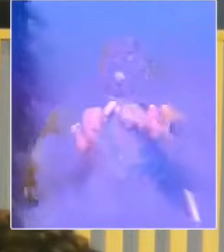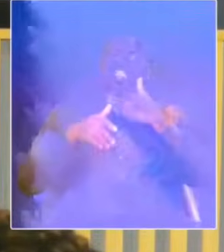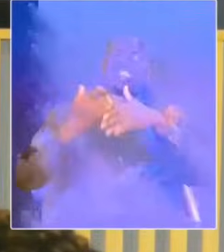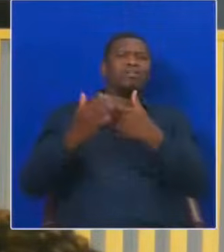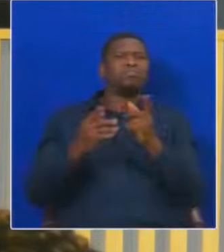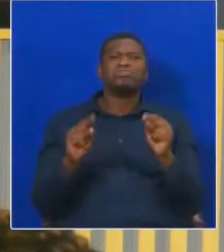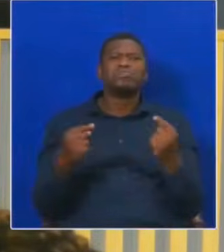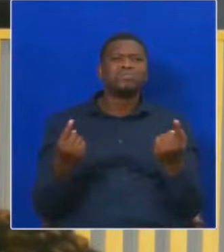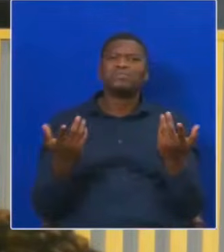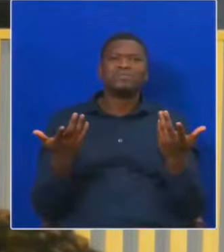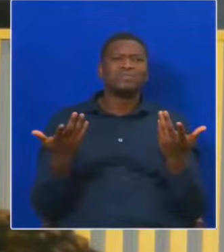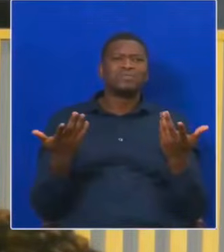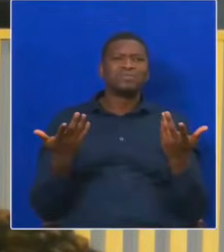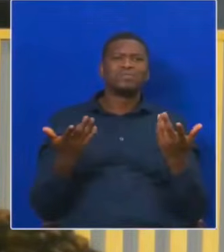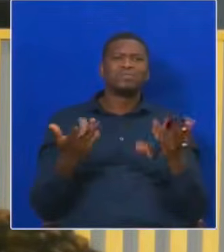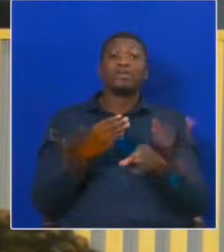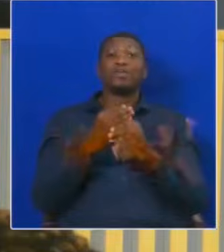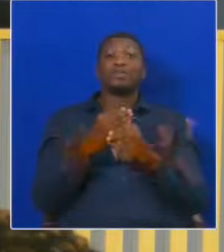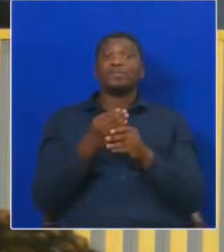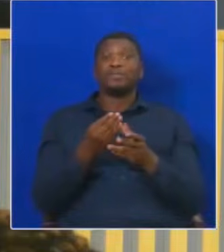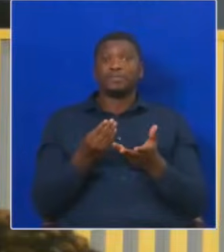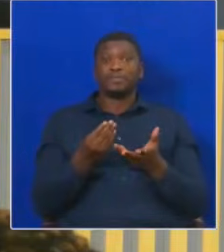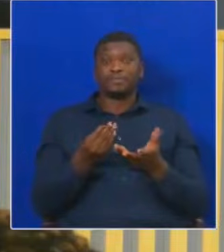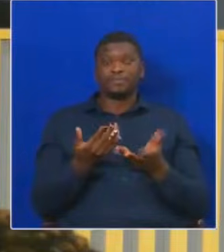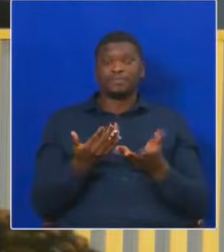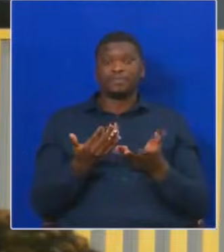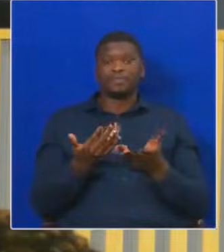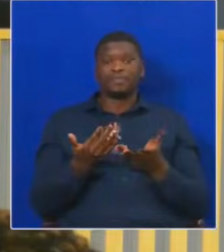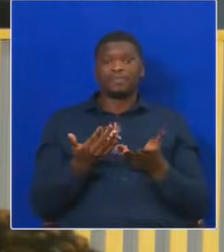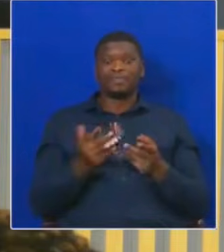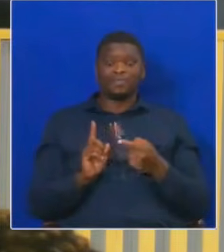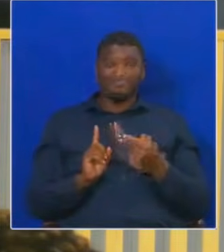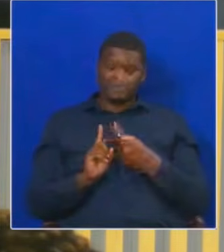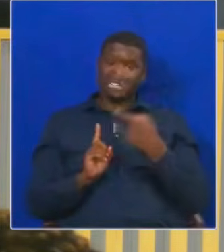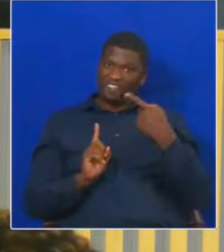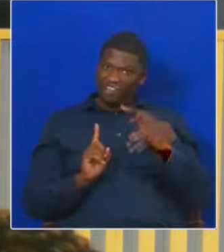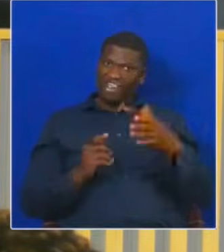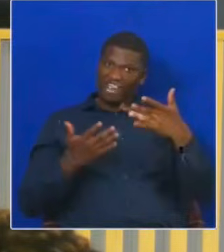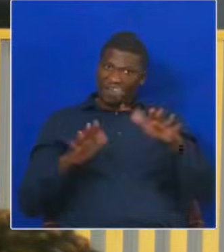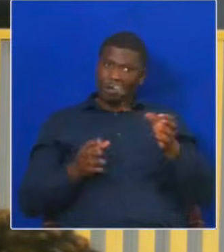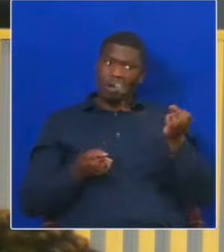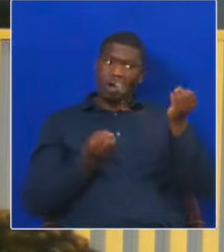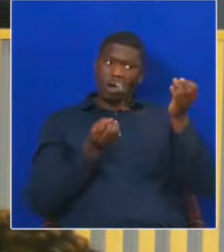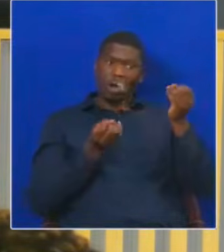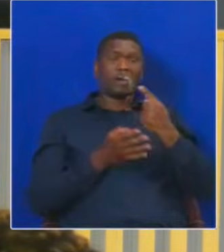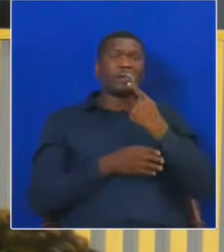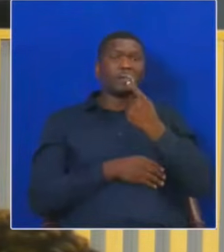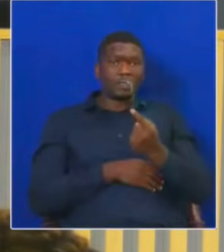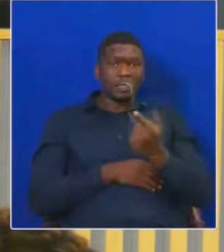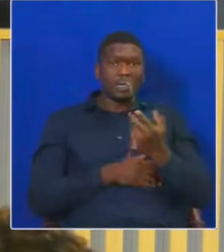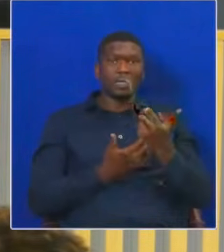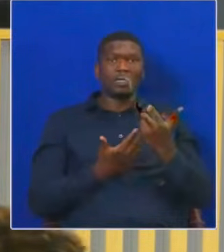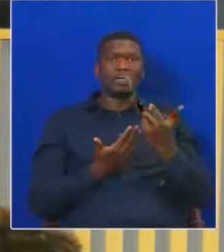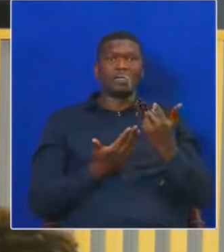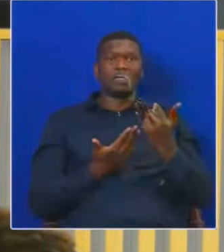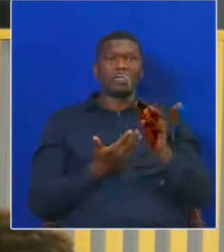And then he indicated that through the assistance of